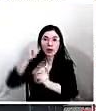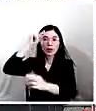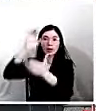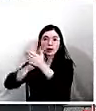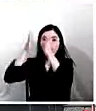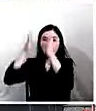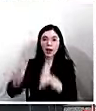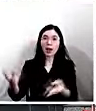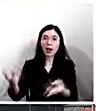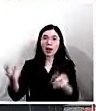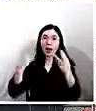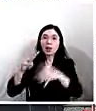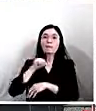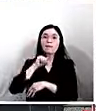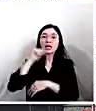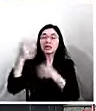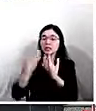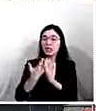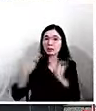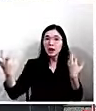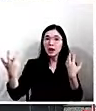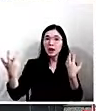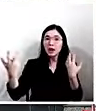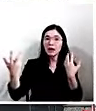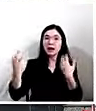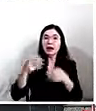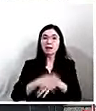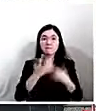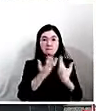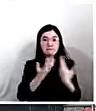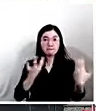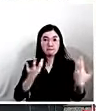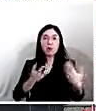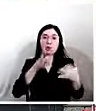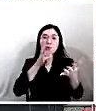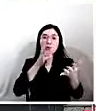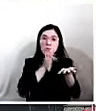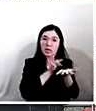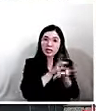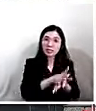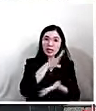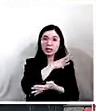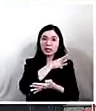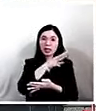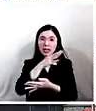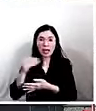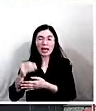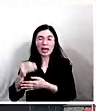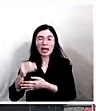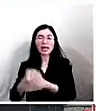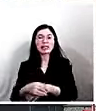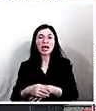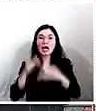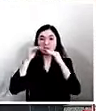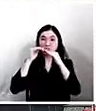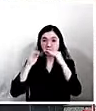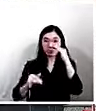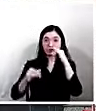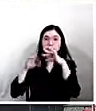be divided by petty barriers of hatred and prejudice. Let us pray to the